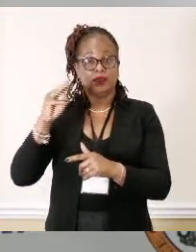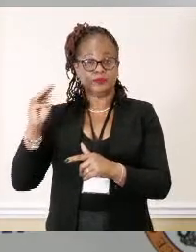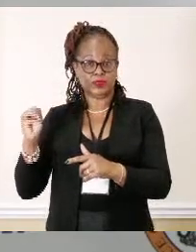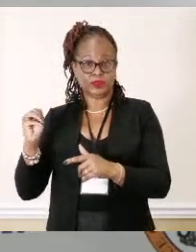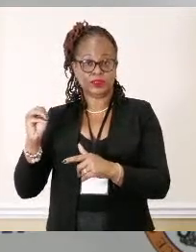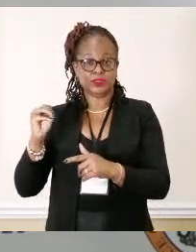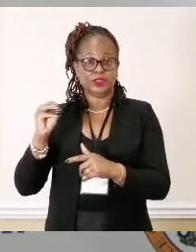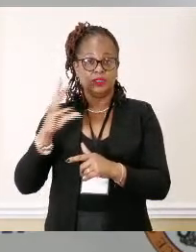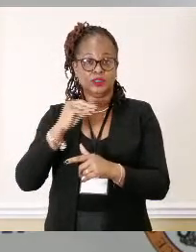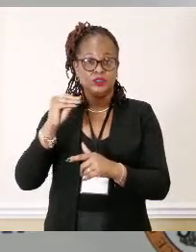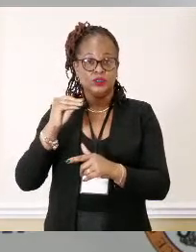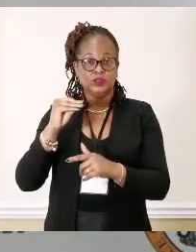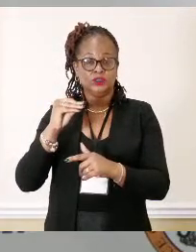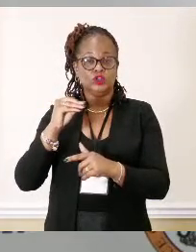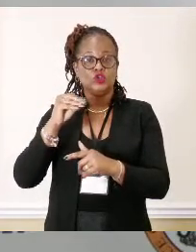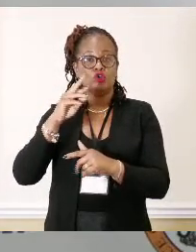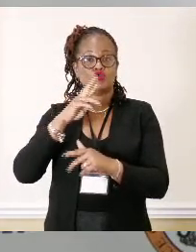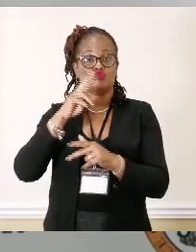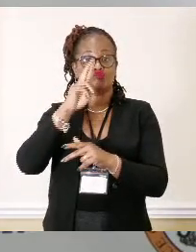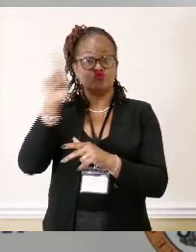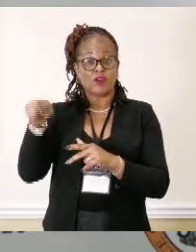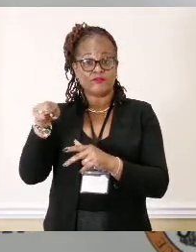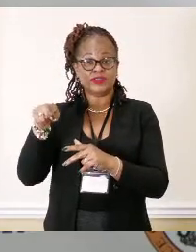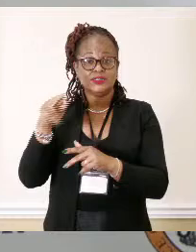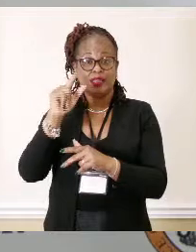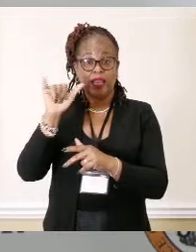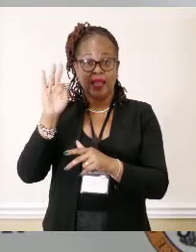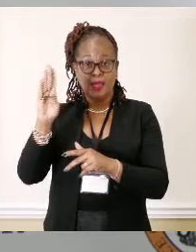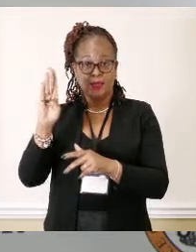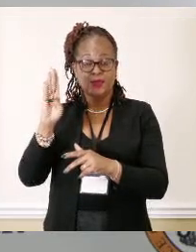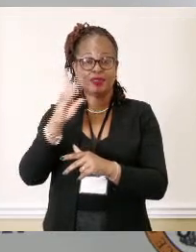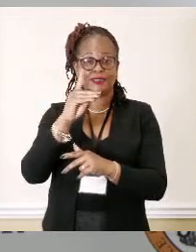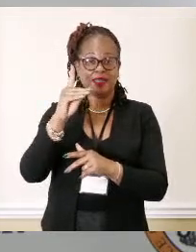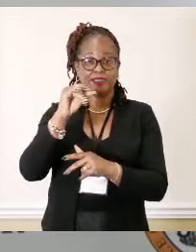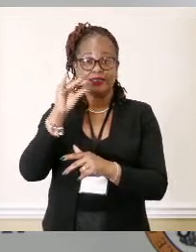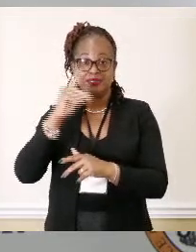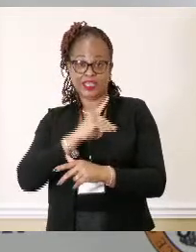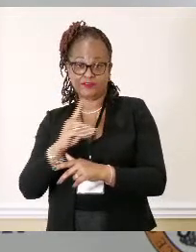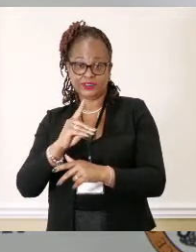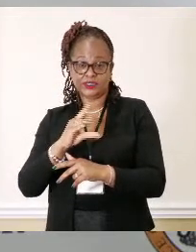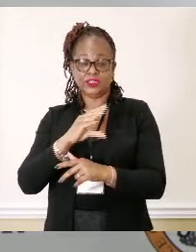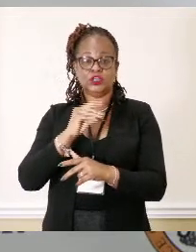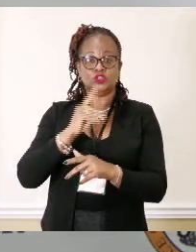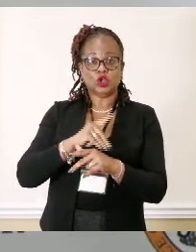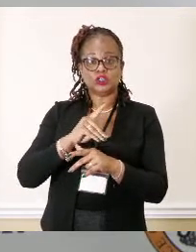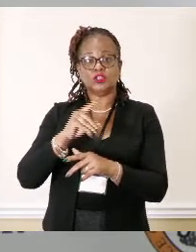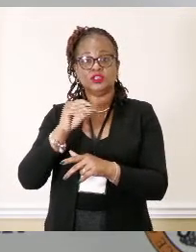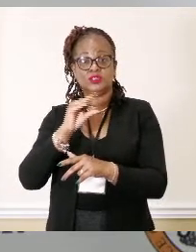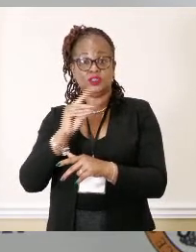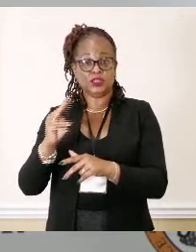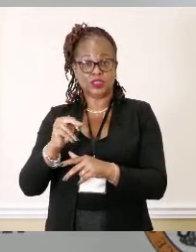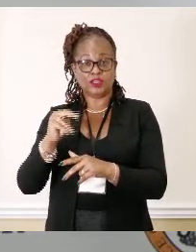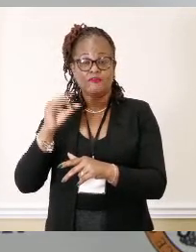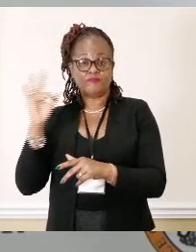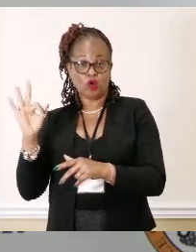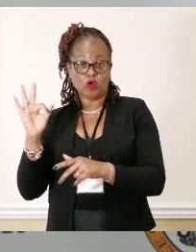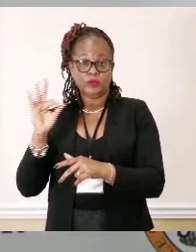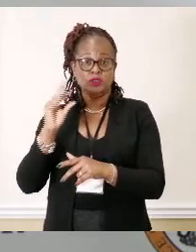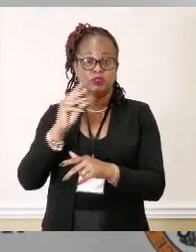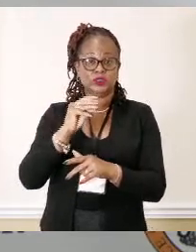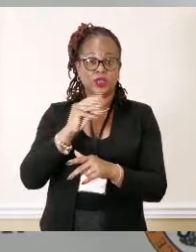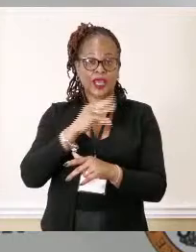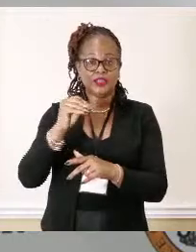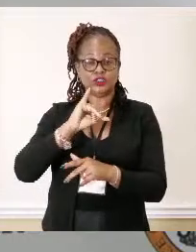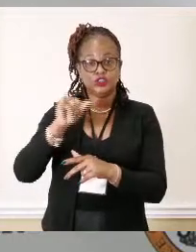of the National Reference Lab, Dr. Danny Davis, Dr. Nakia Forbes, Dr. DeLon Brennan, and